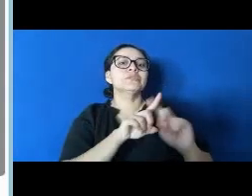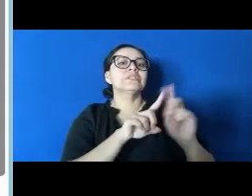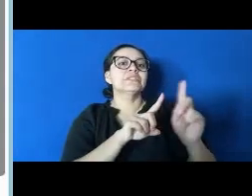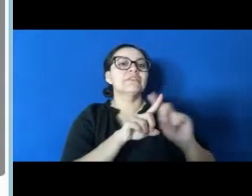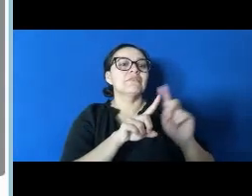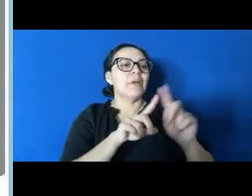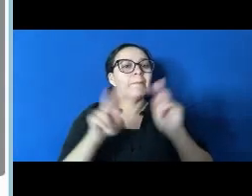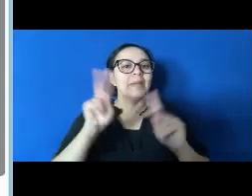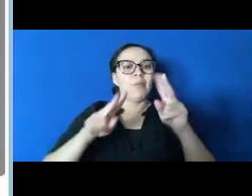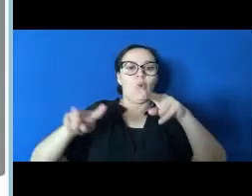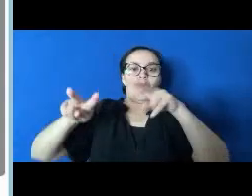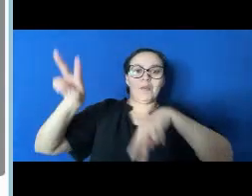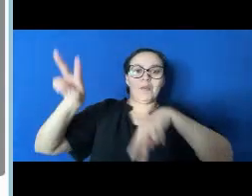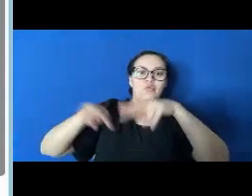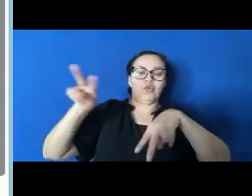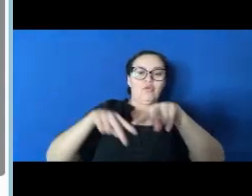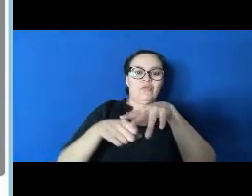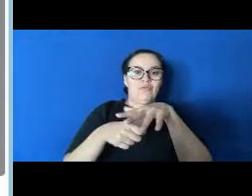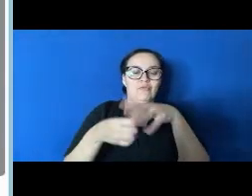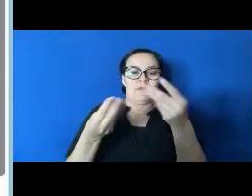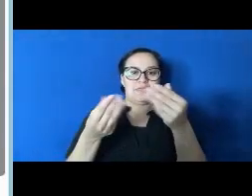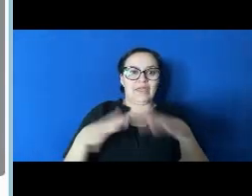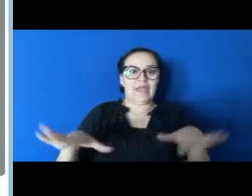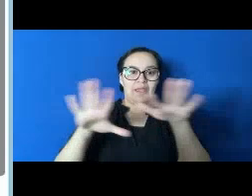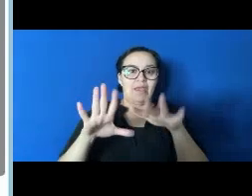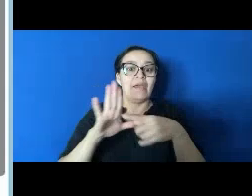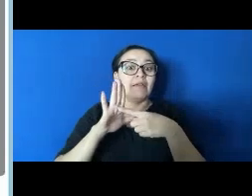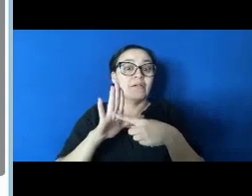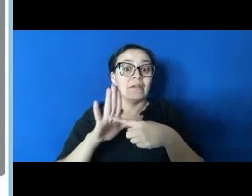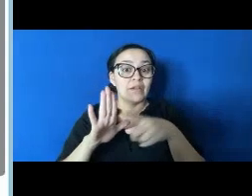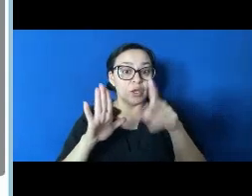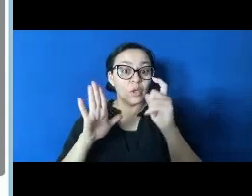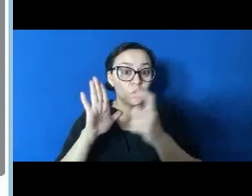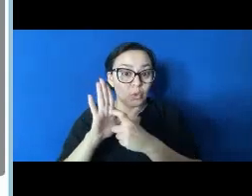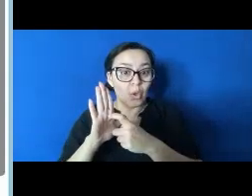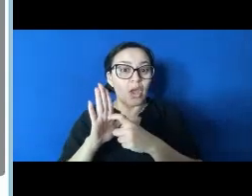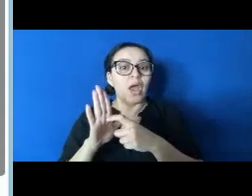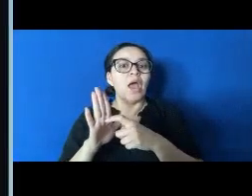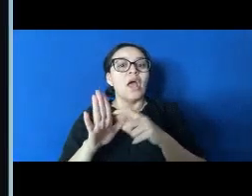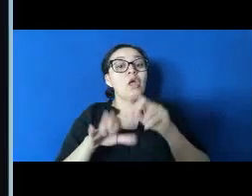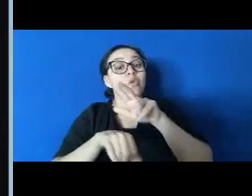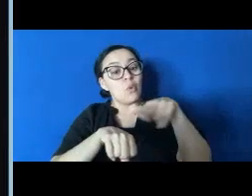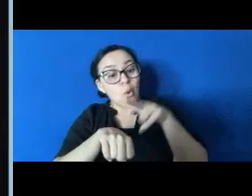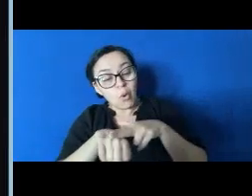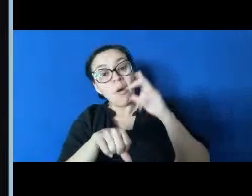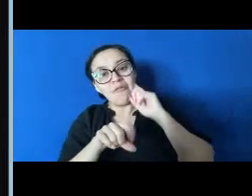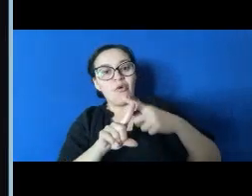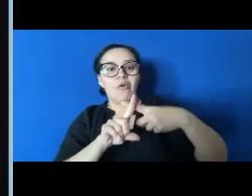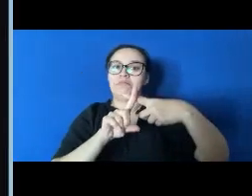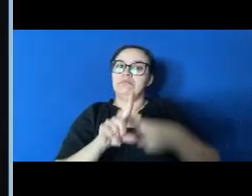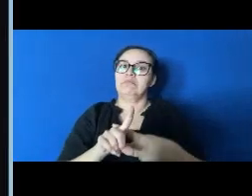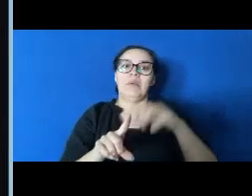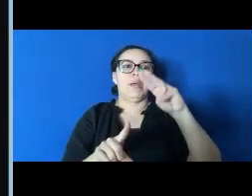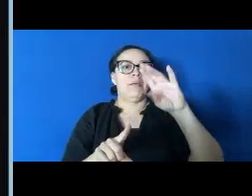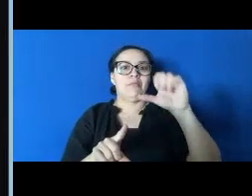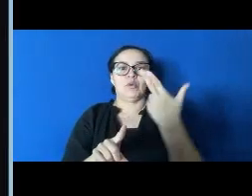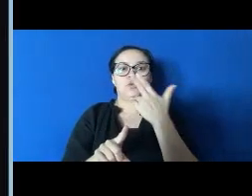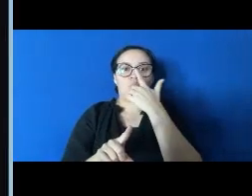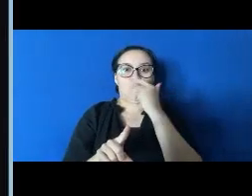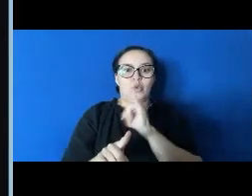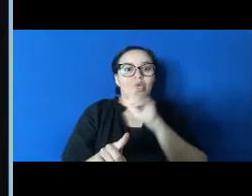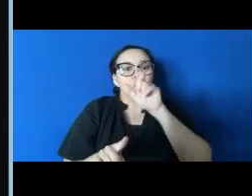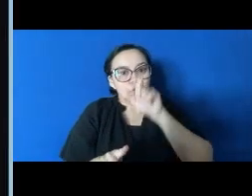cooperative stations with several observers. On the left side, you can see what's normal